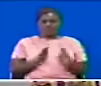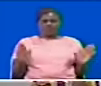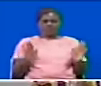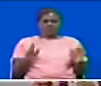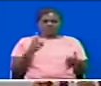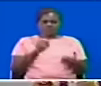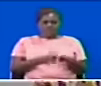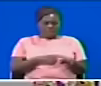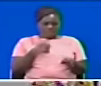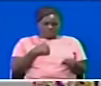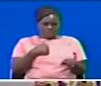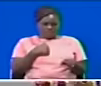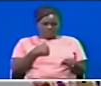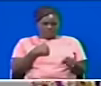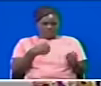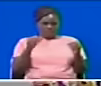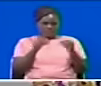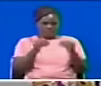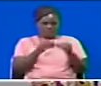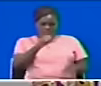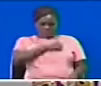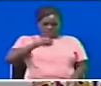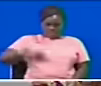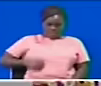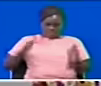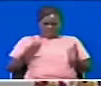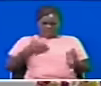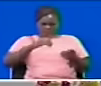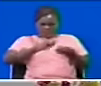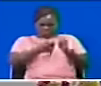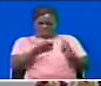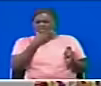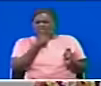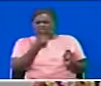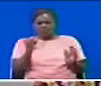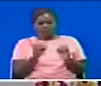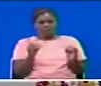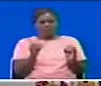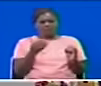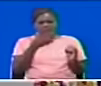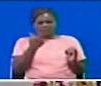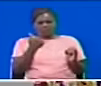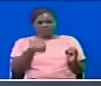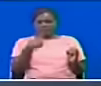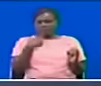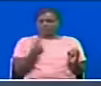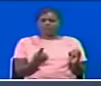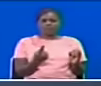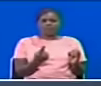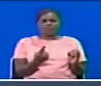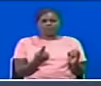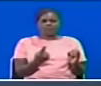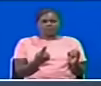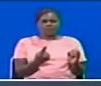weeping, for example, my fellow senators, I won't weep, Yvonne. The best I normally do, I always say,